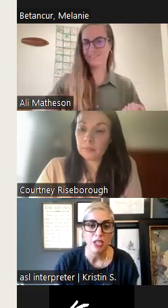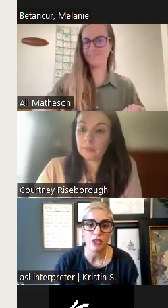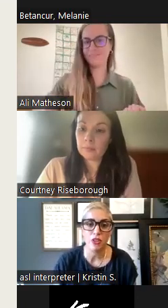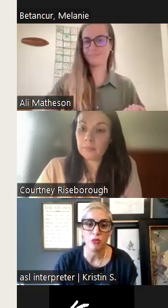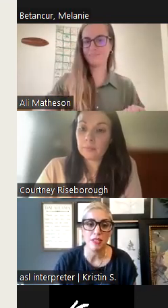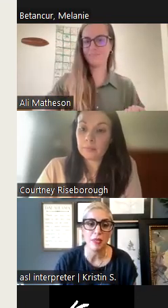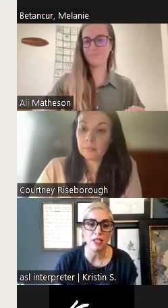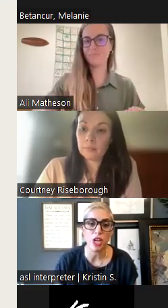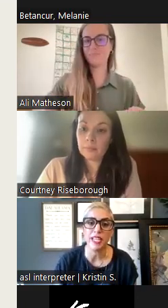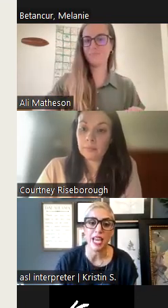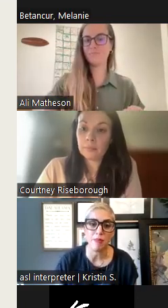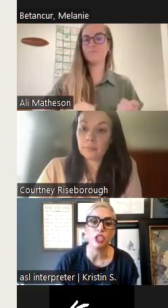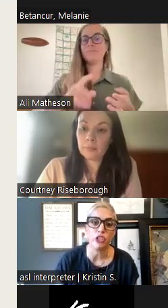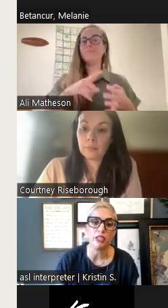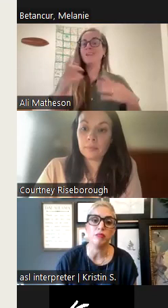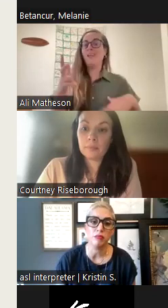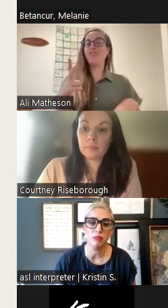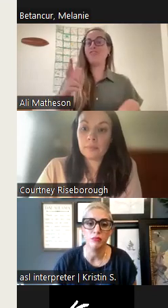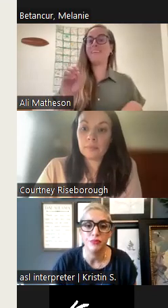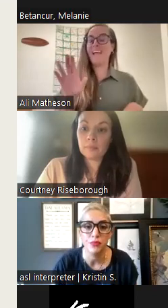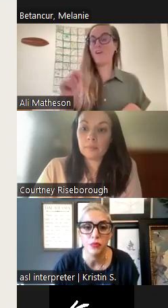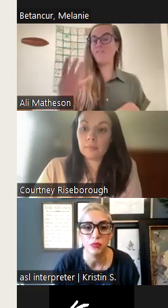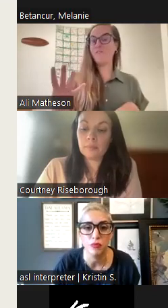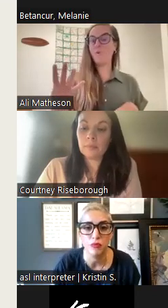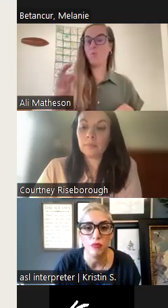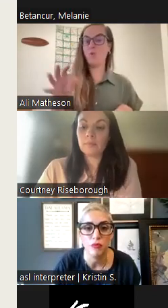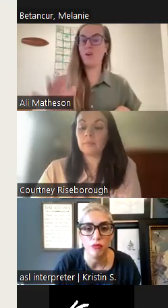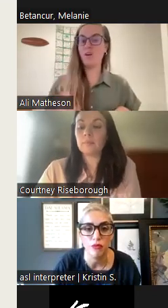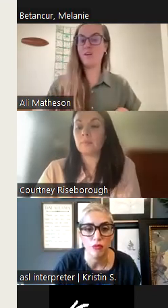time. So there winds up being a giant gap in learning.